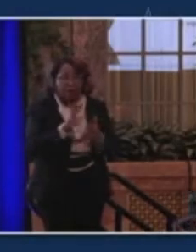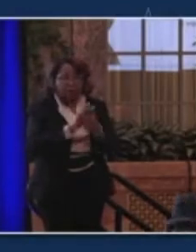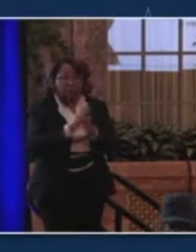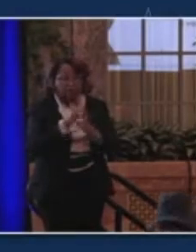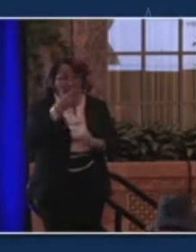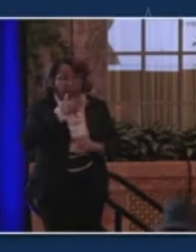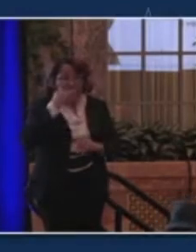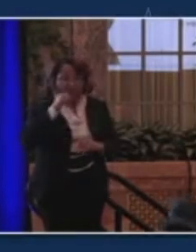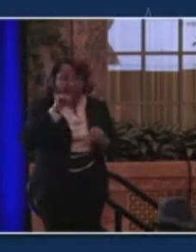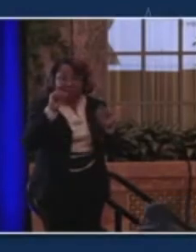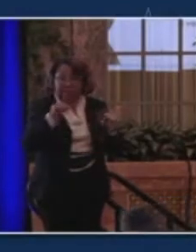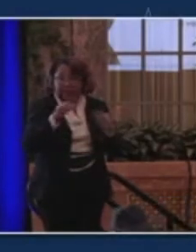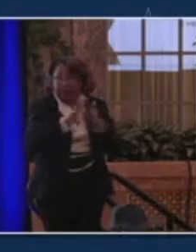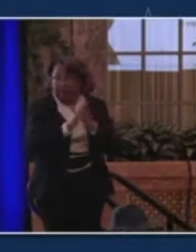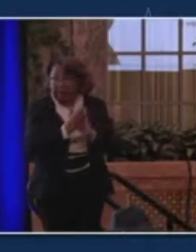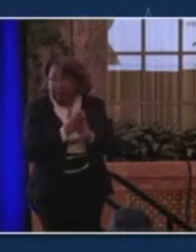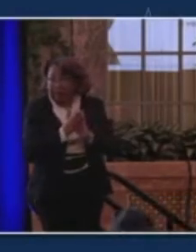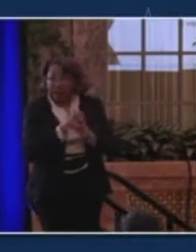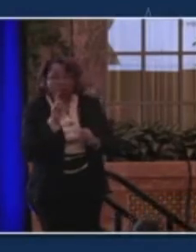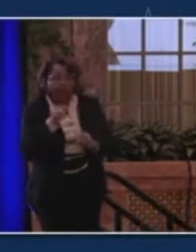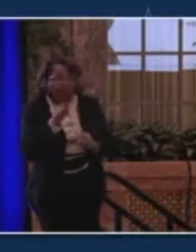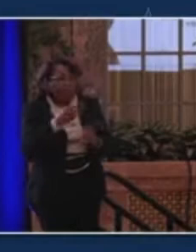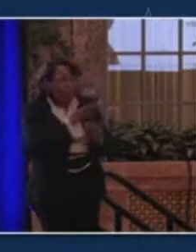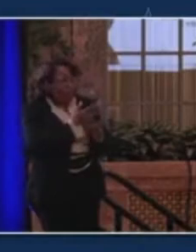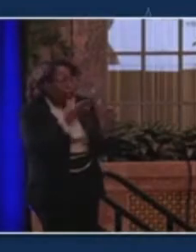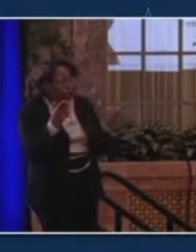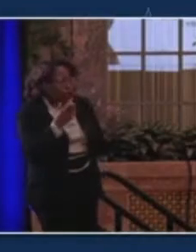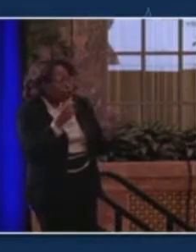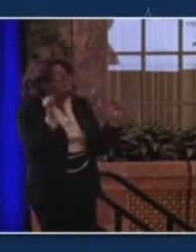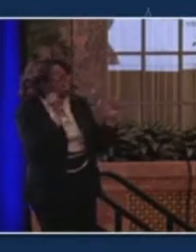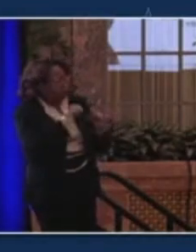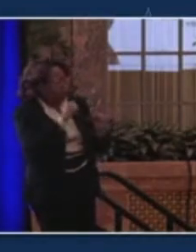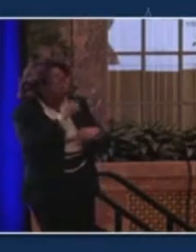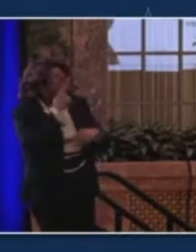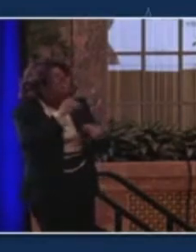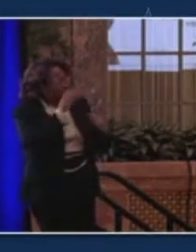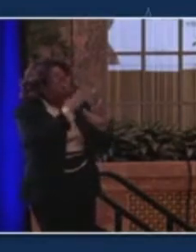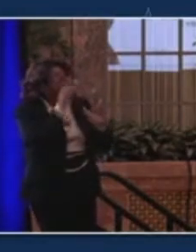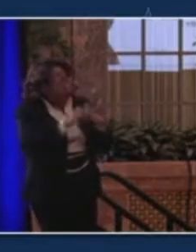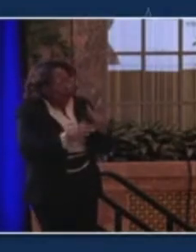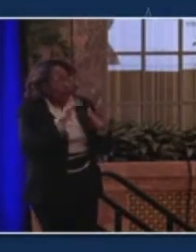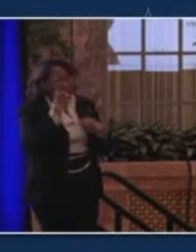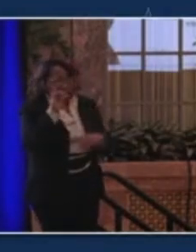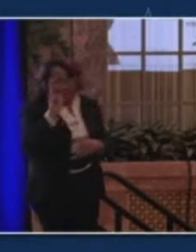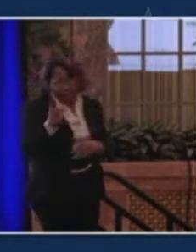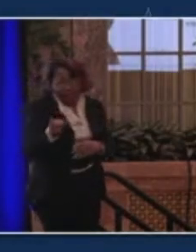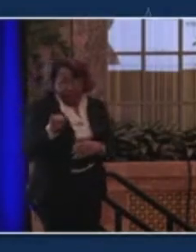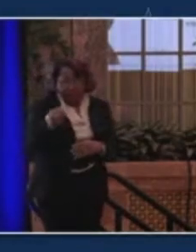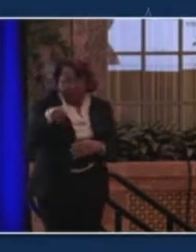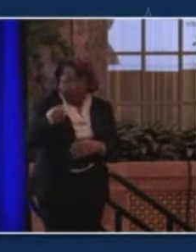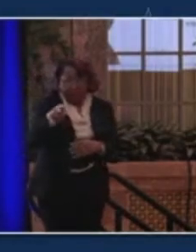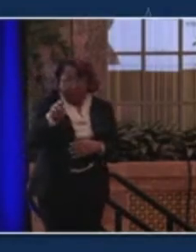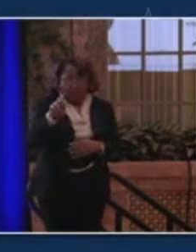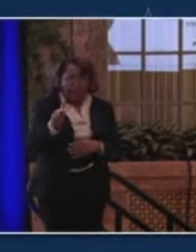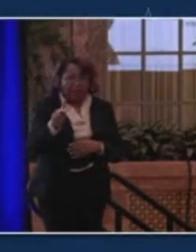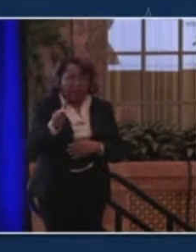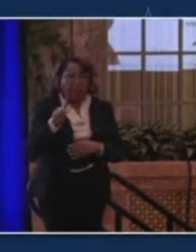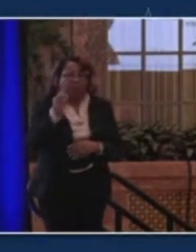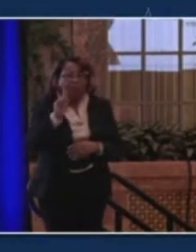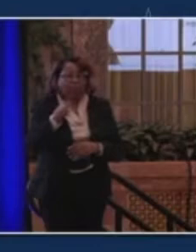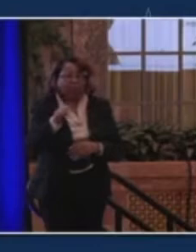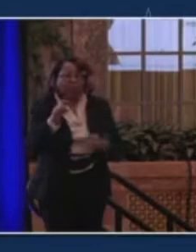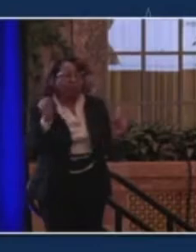be. We need you to fight for the completion of the park. We need you to